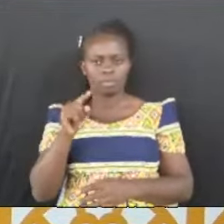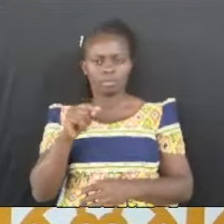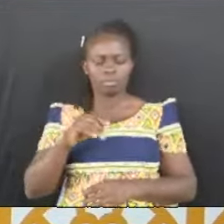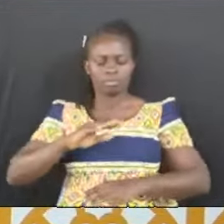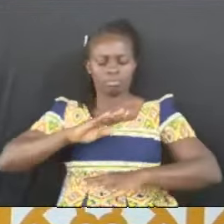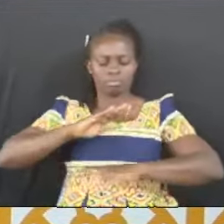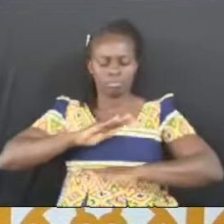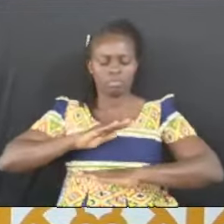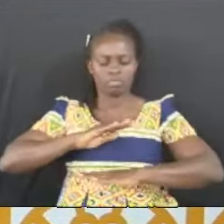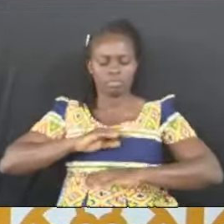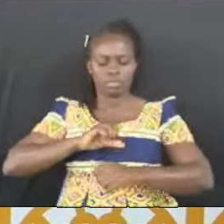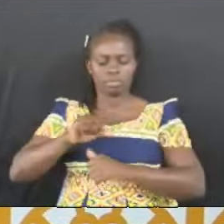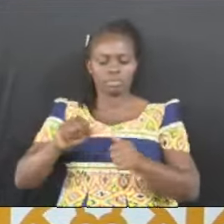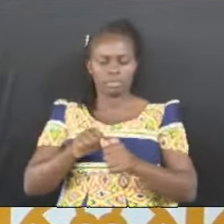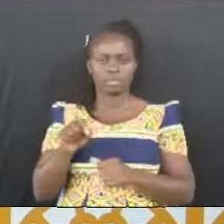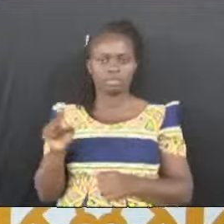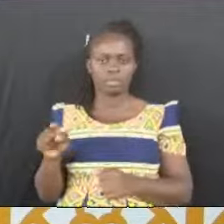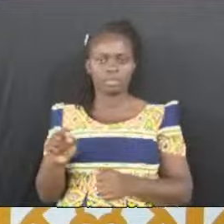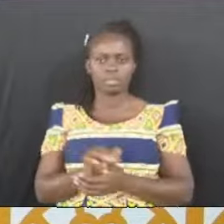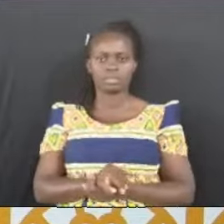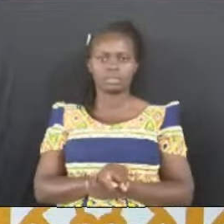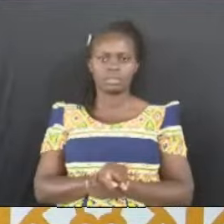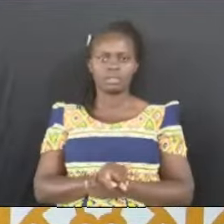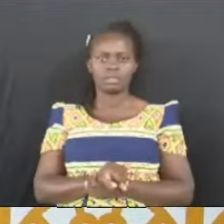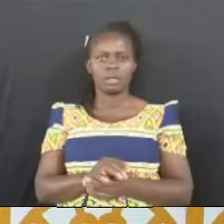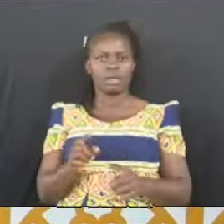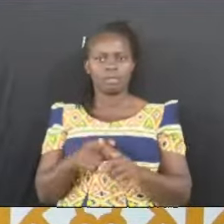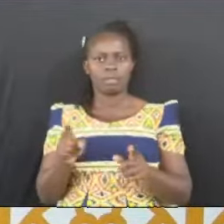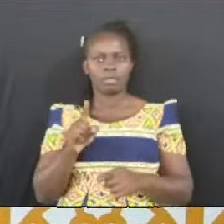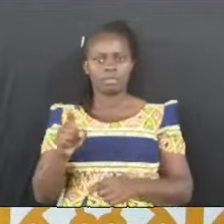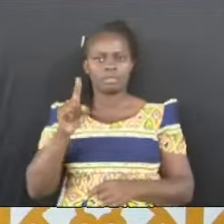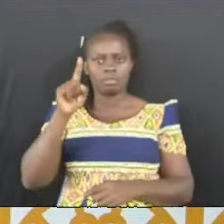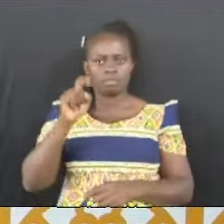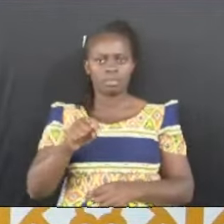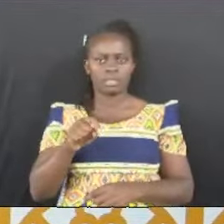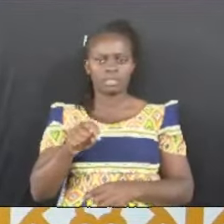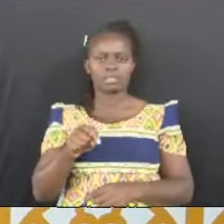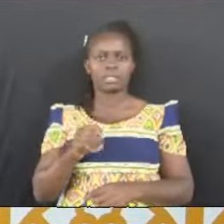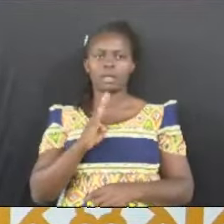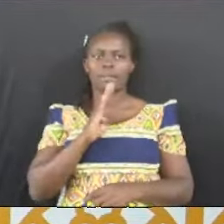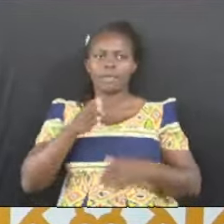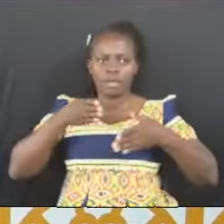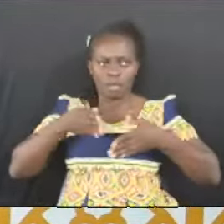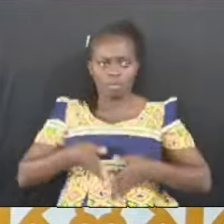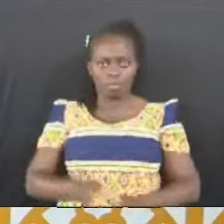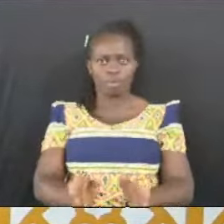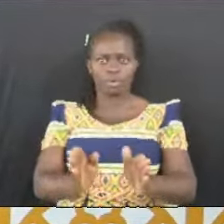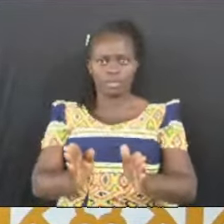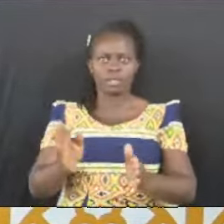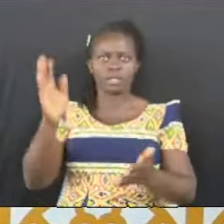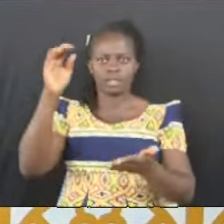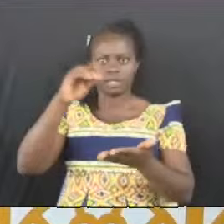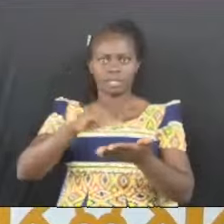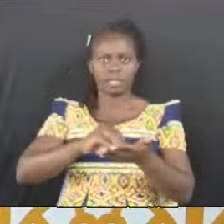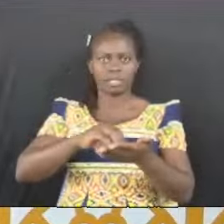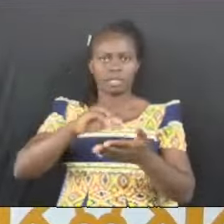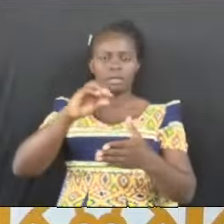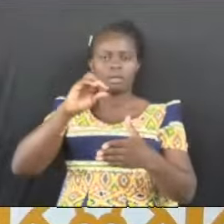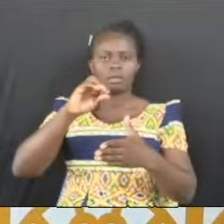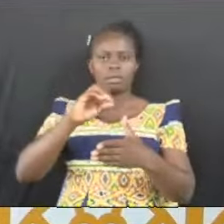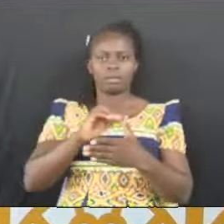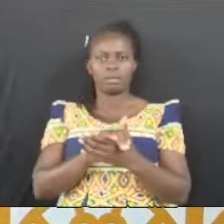must be what? Born again. Right? You must be born again. Or the Gospel of